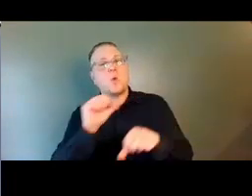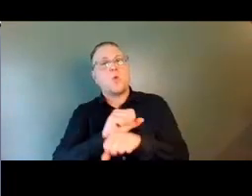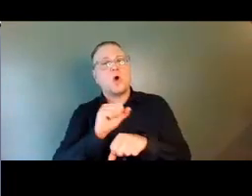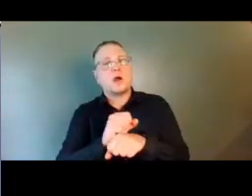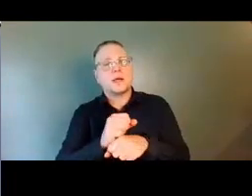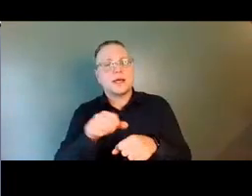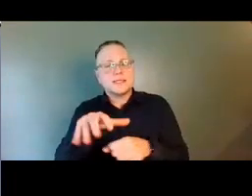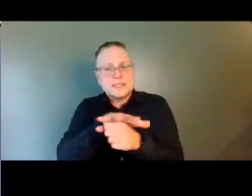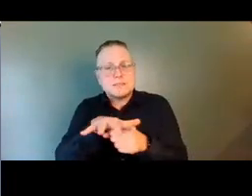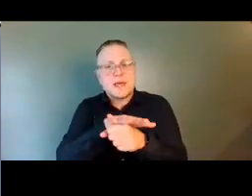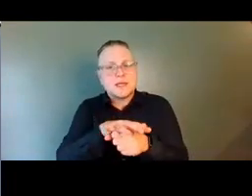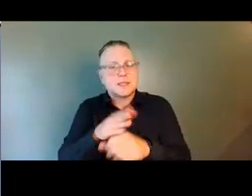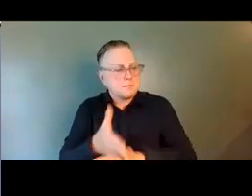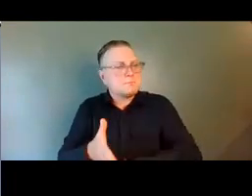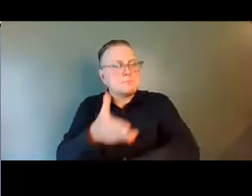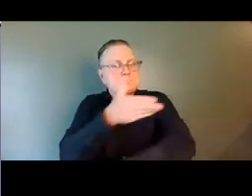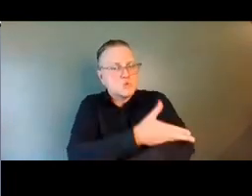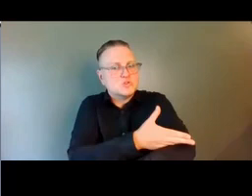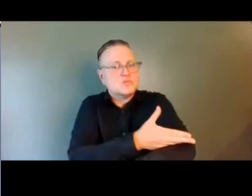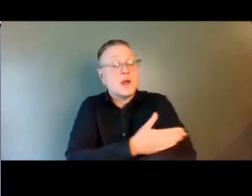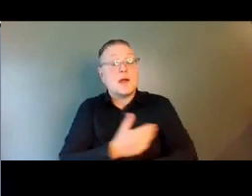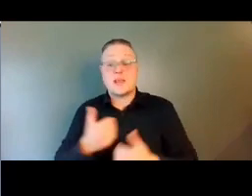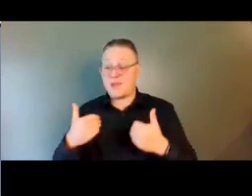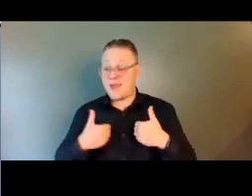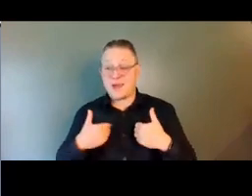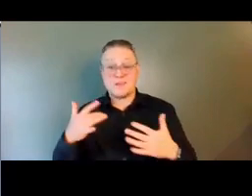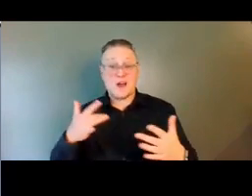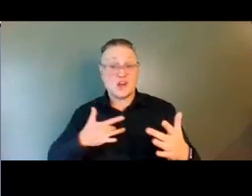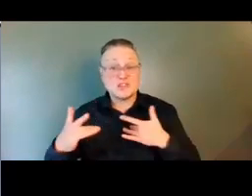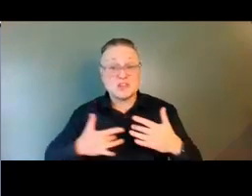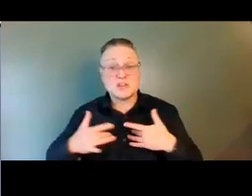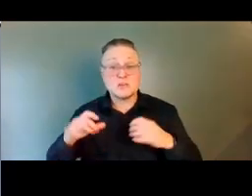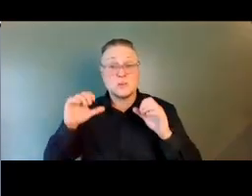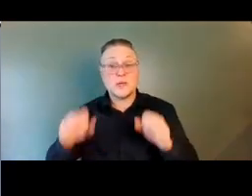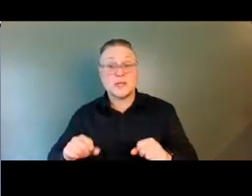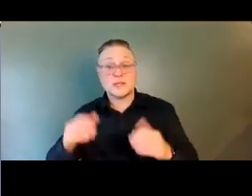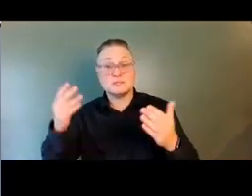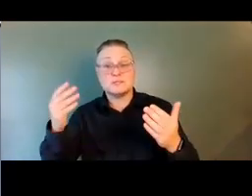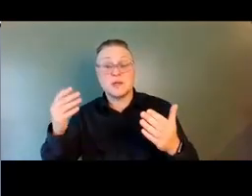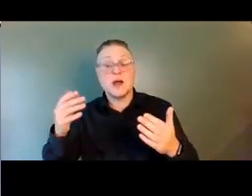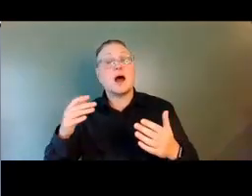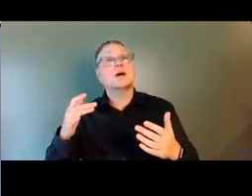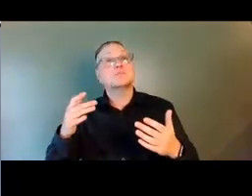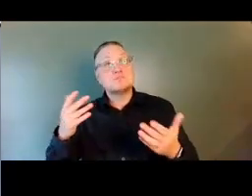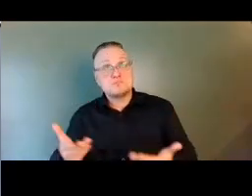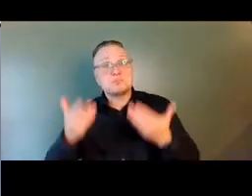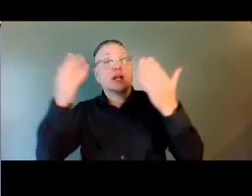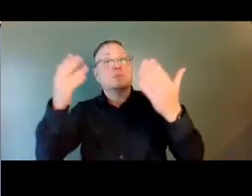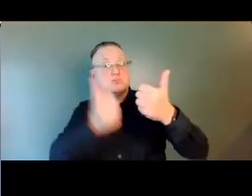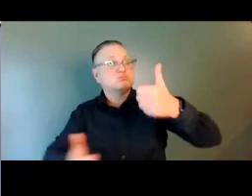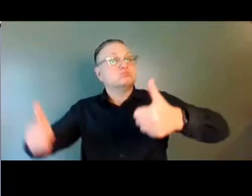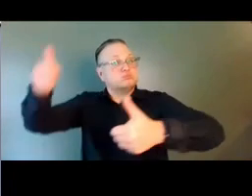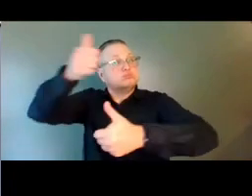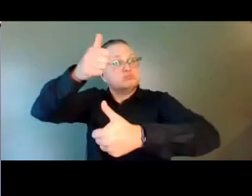be heard by upper levels at DHS to make it a better place for people with disabilities to work. I also serve as a